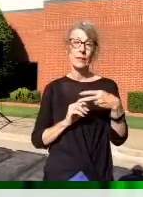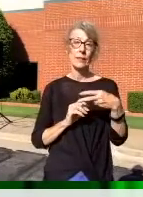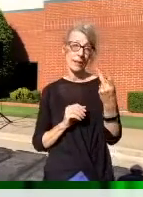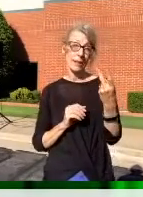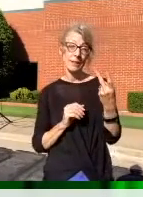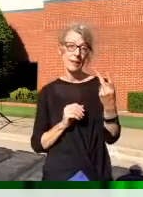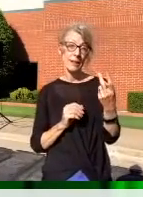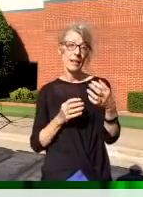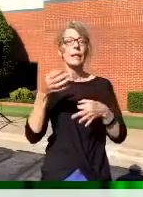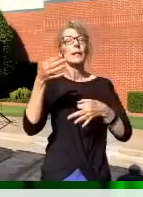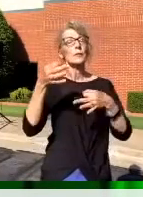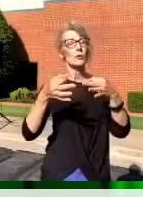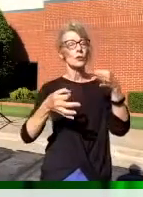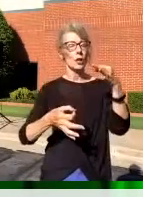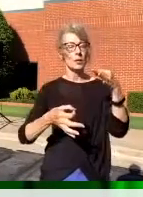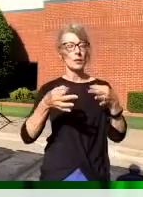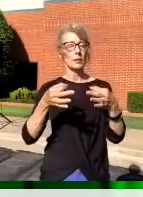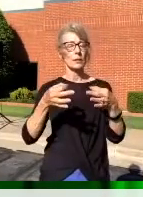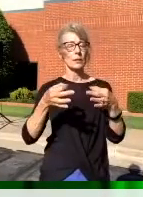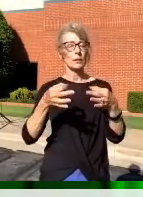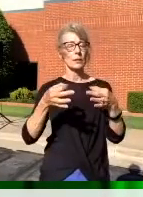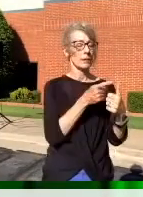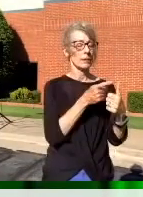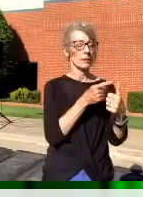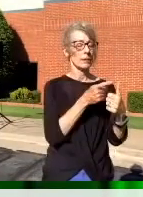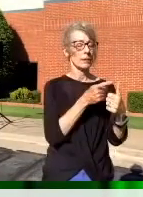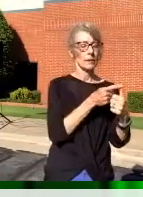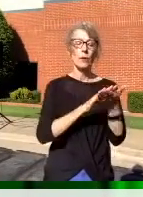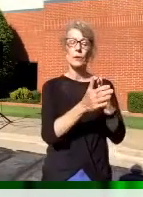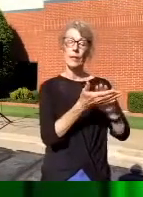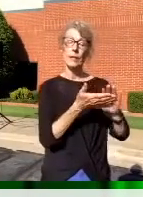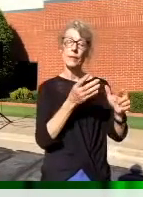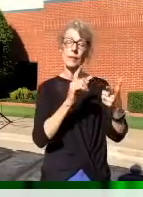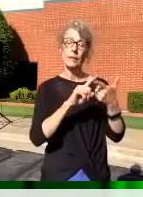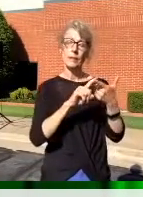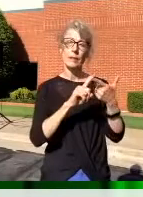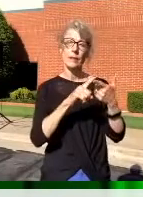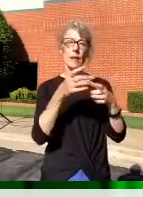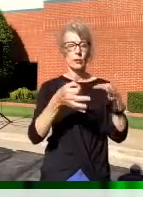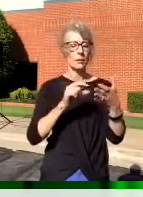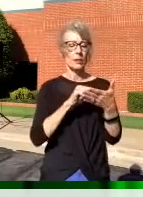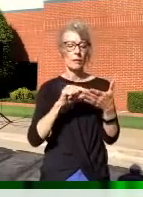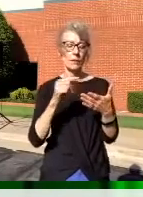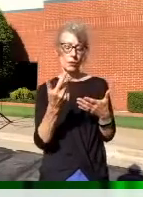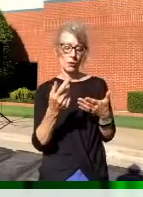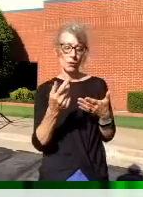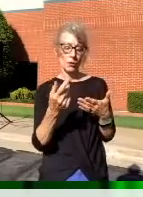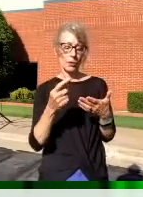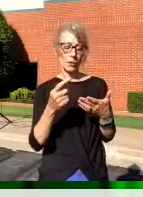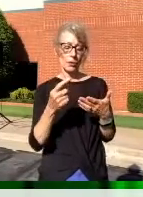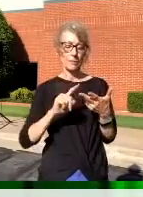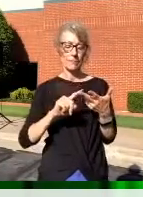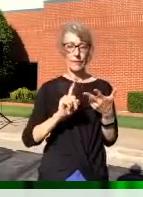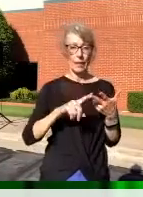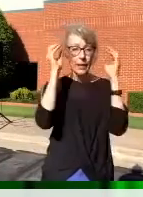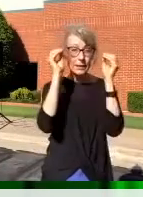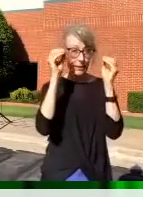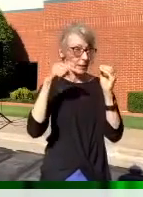is justice. We've got forgiveness, we've got justice. Number 3, verse 36, teach them the right way to